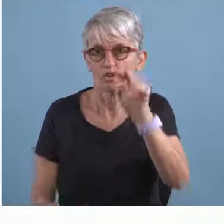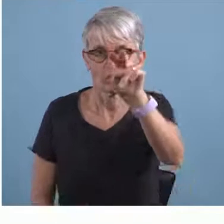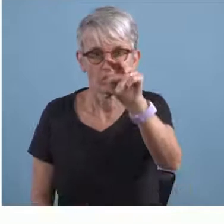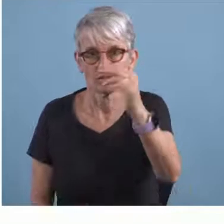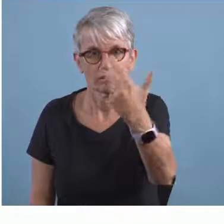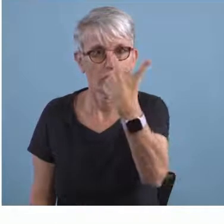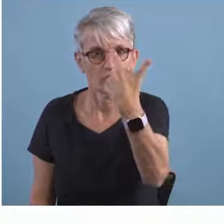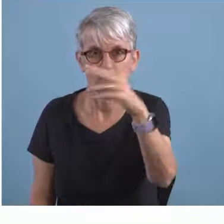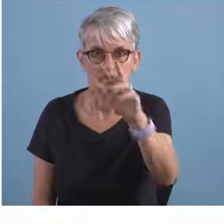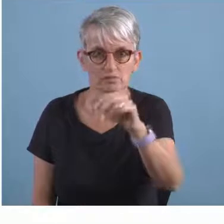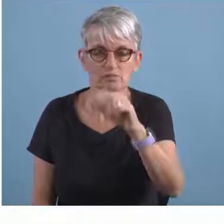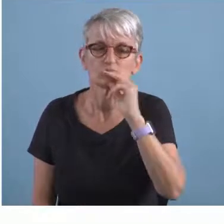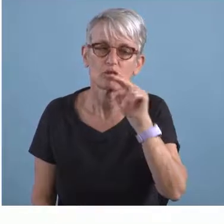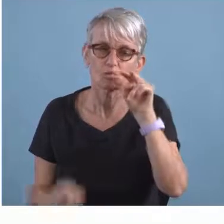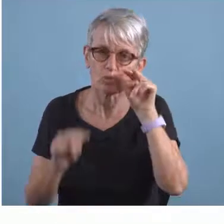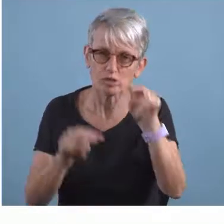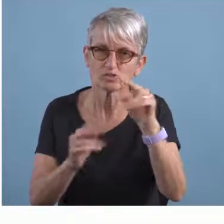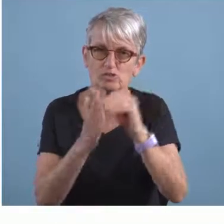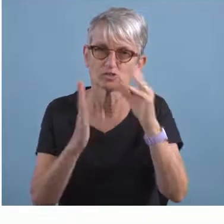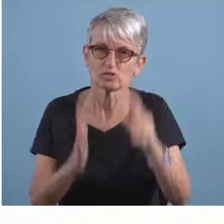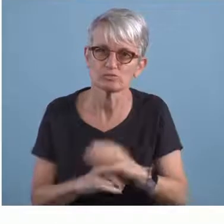keep your eye on the students.